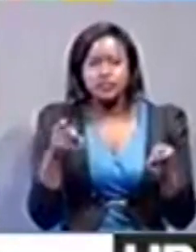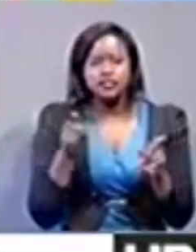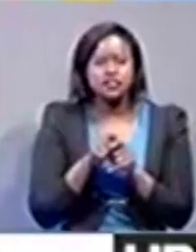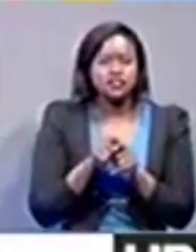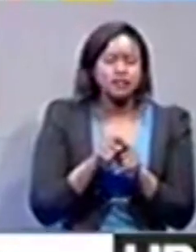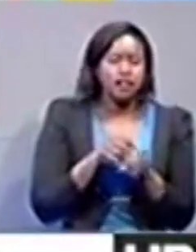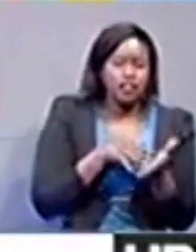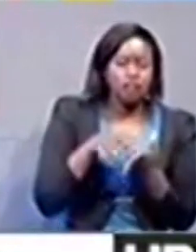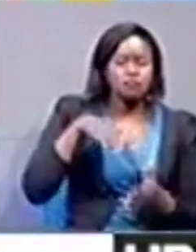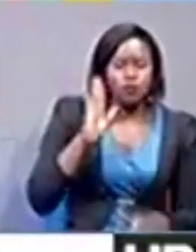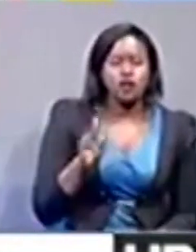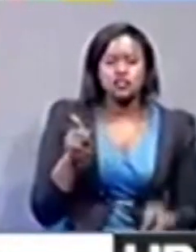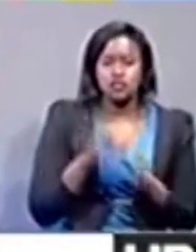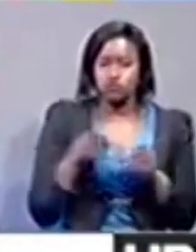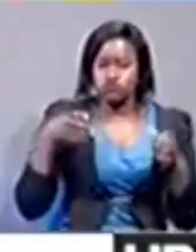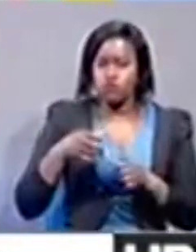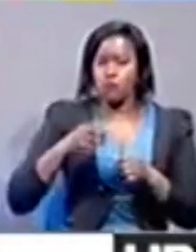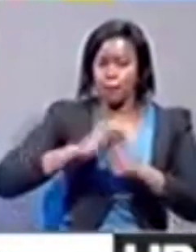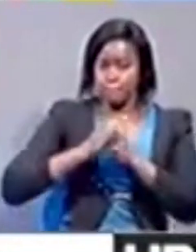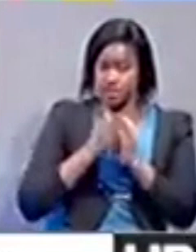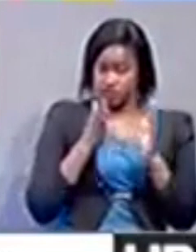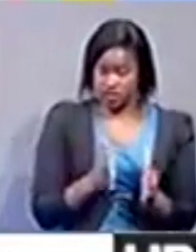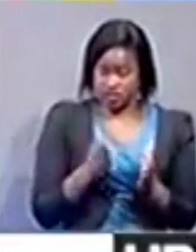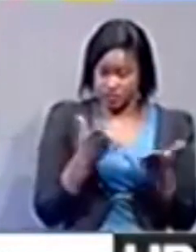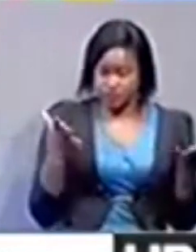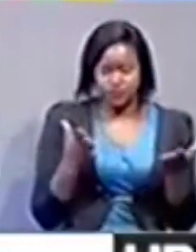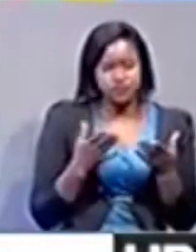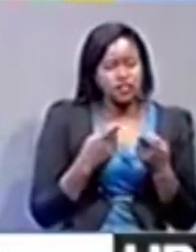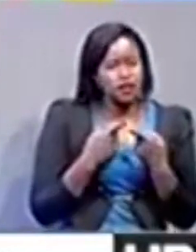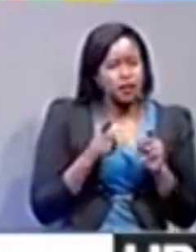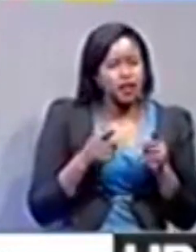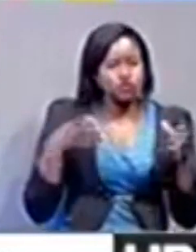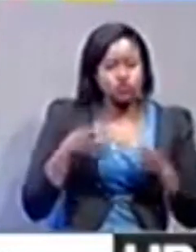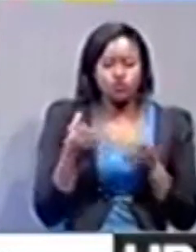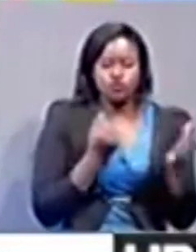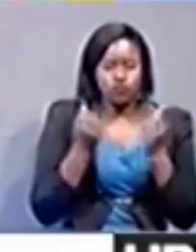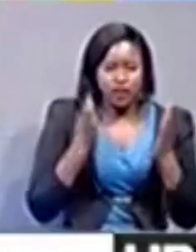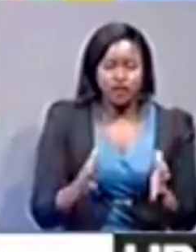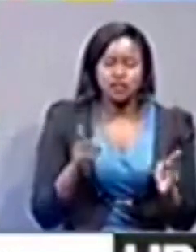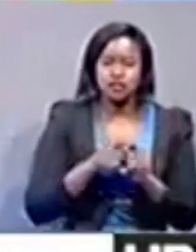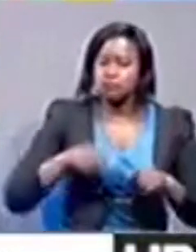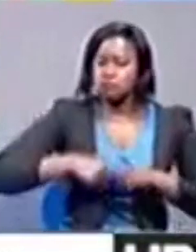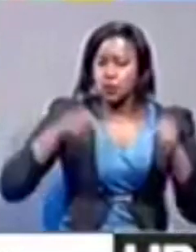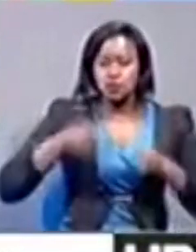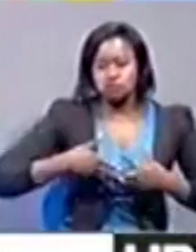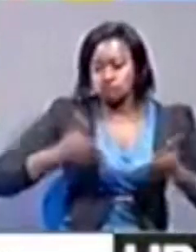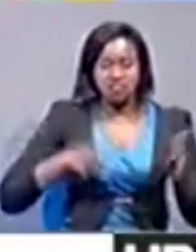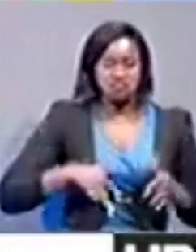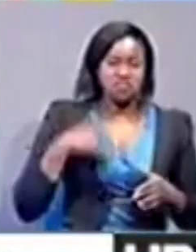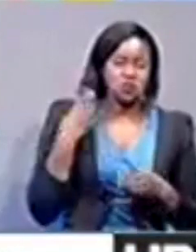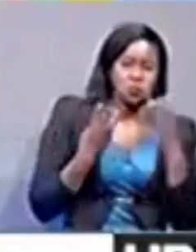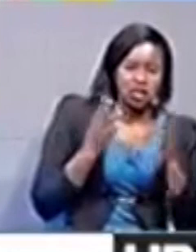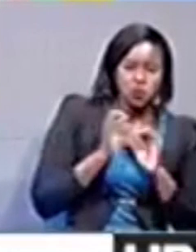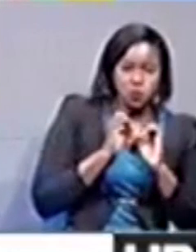and to the manufacturers. Since, however, the drivers and their employers seem not to be bothered